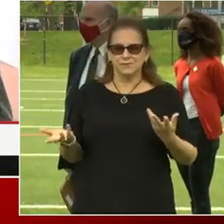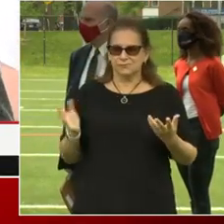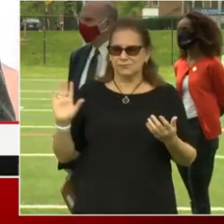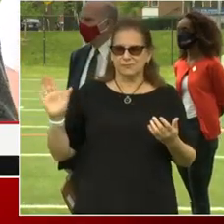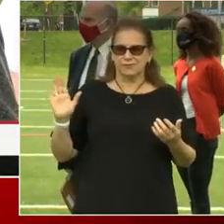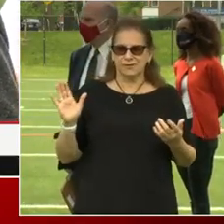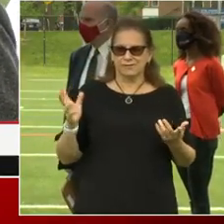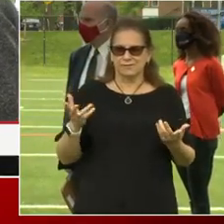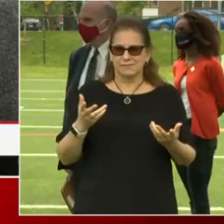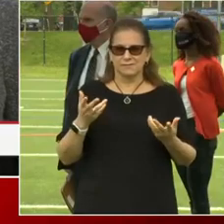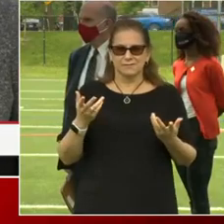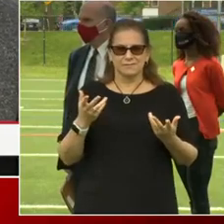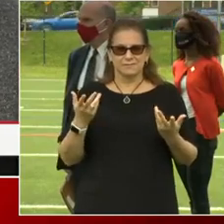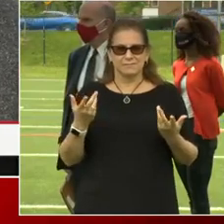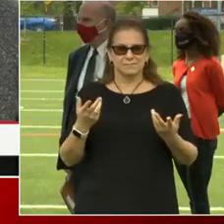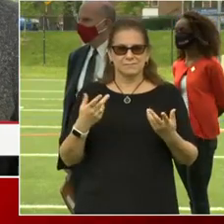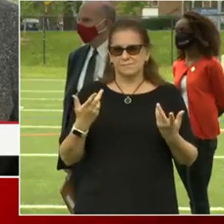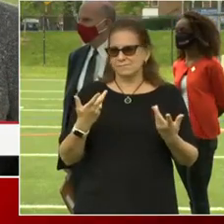order?